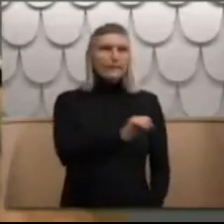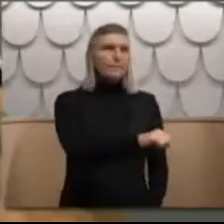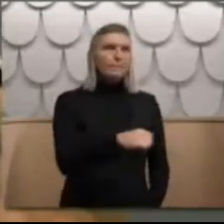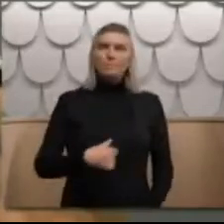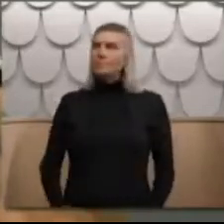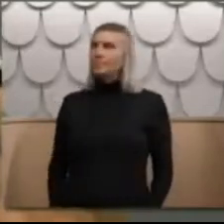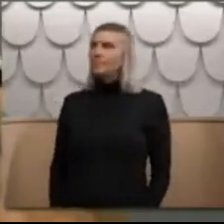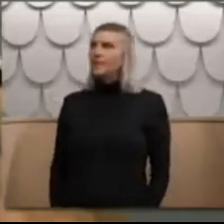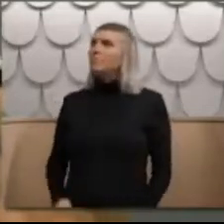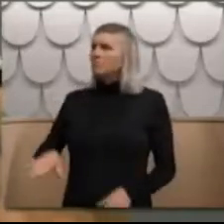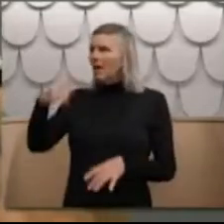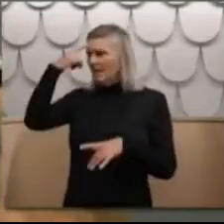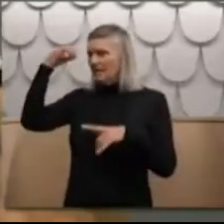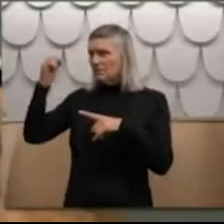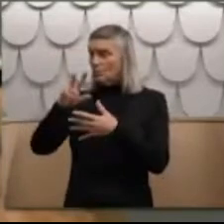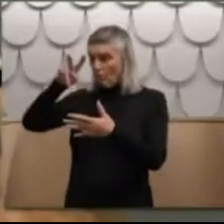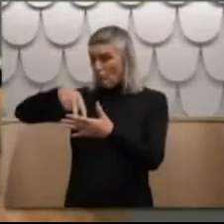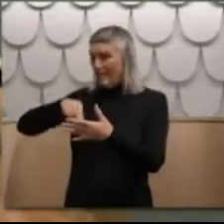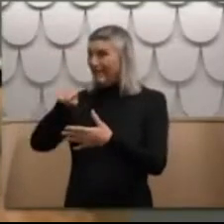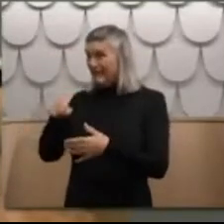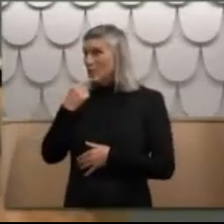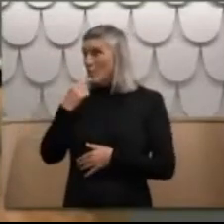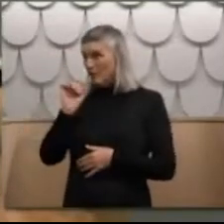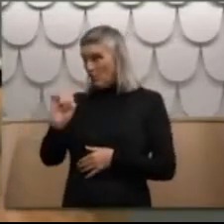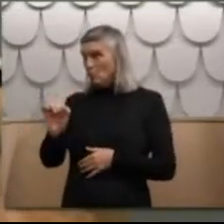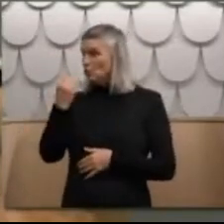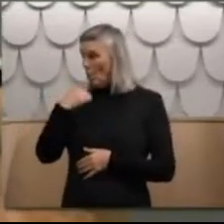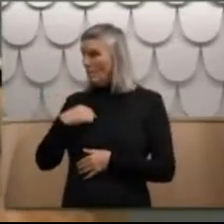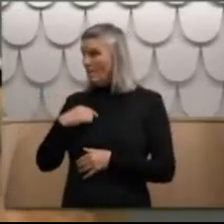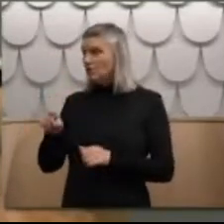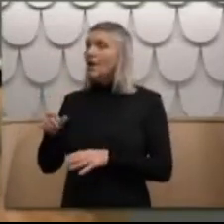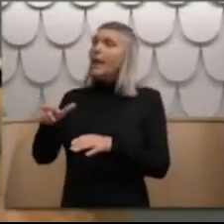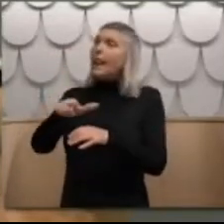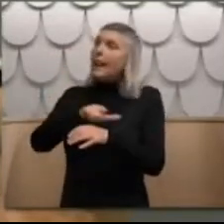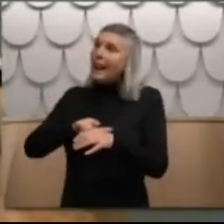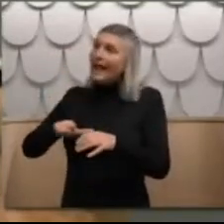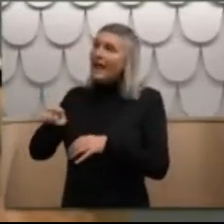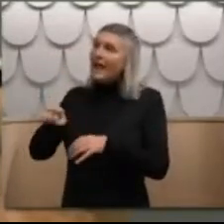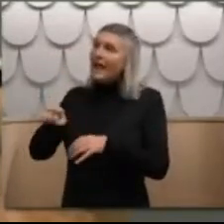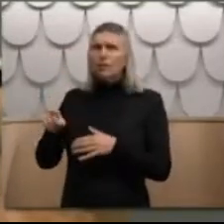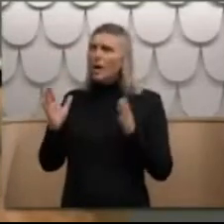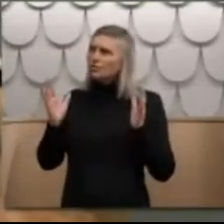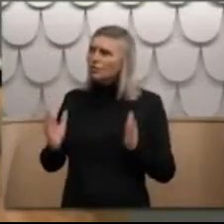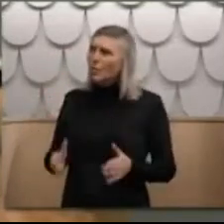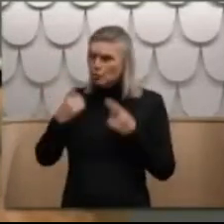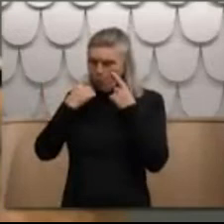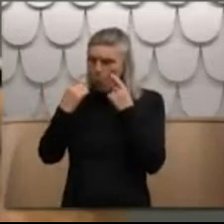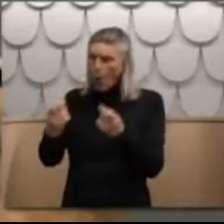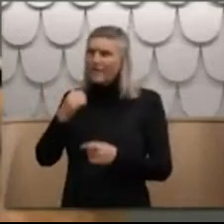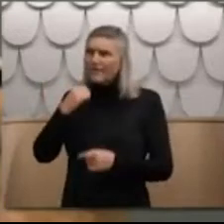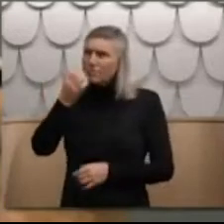Yeah. And I think it's important to read out this comment that you made to me as well, Donald. Lake Alice was supposed to look after tamariki.